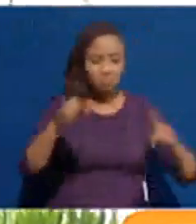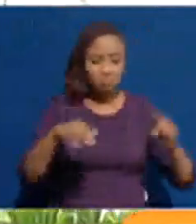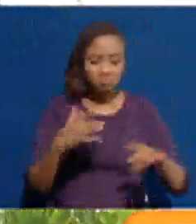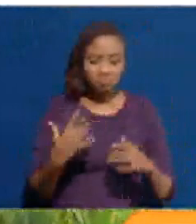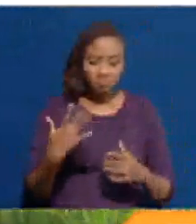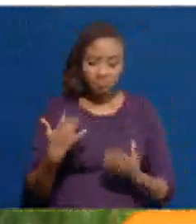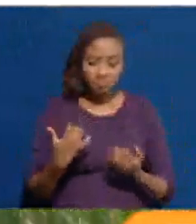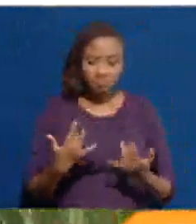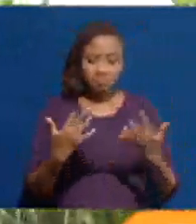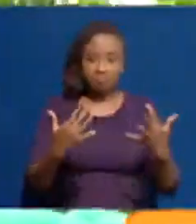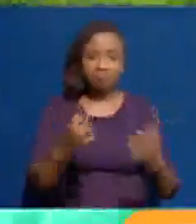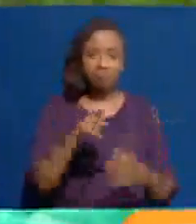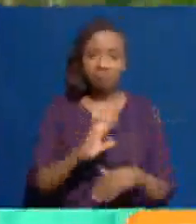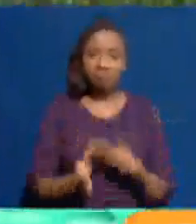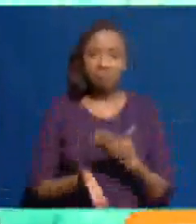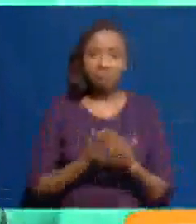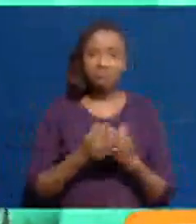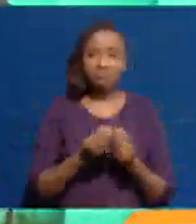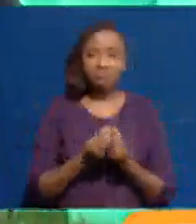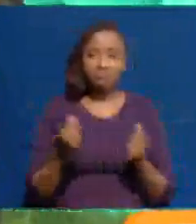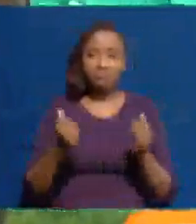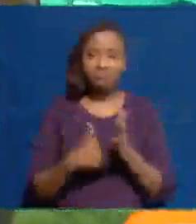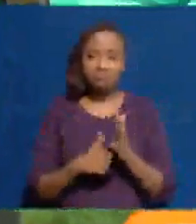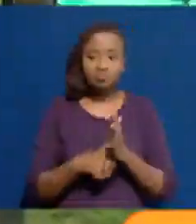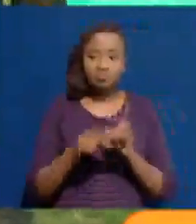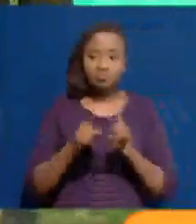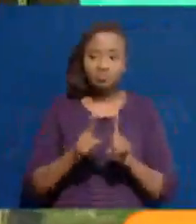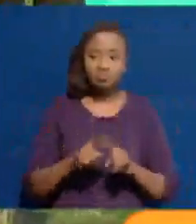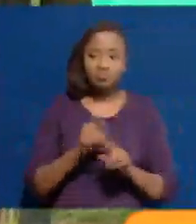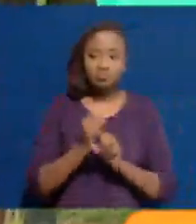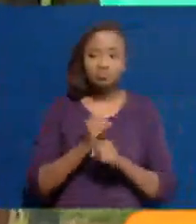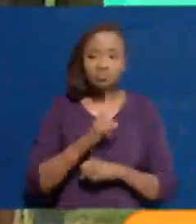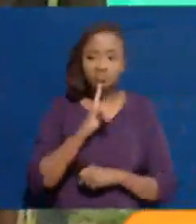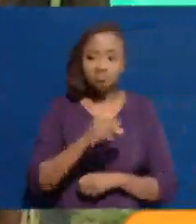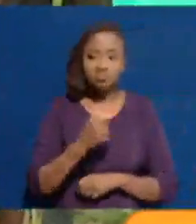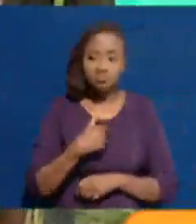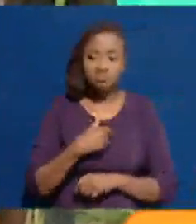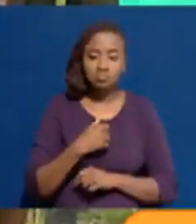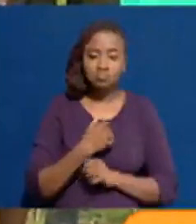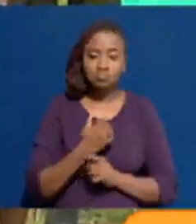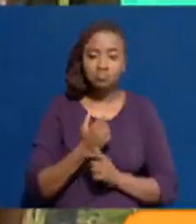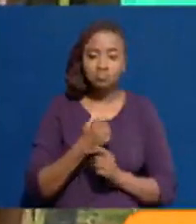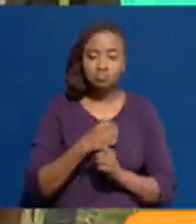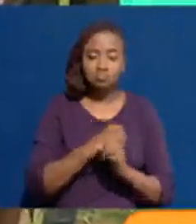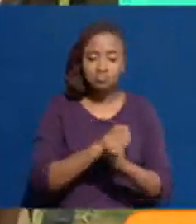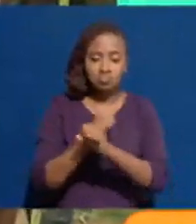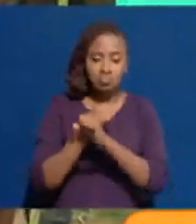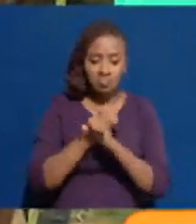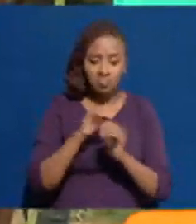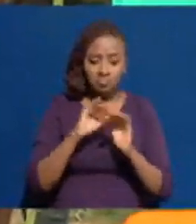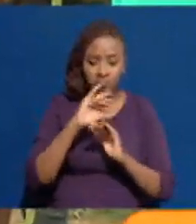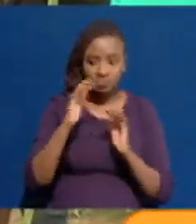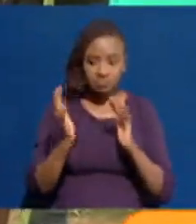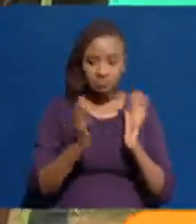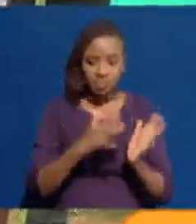hold the key to addressing this shortage while ensuring climate resilience. Dennis Otieno,